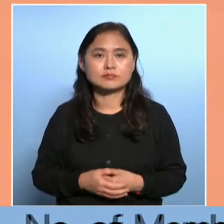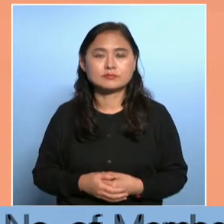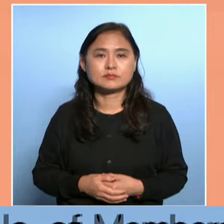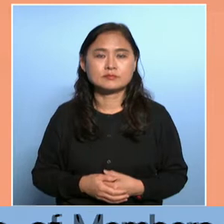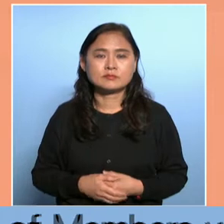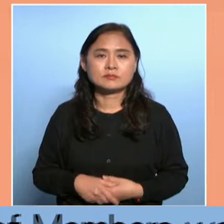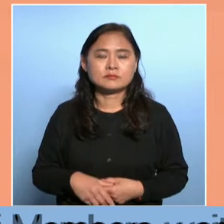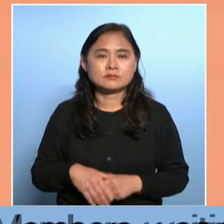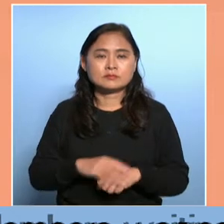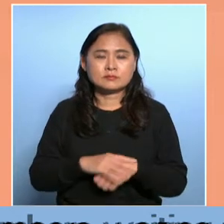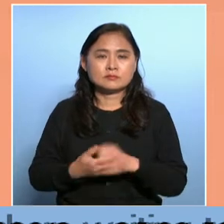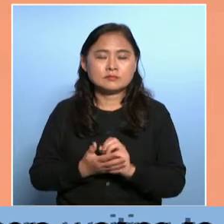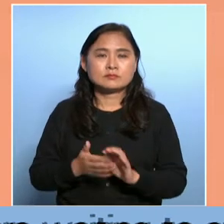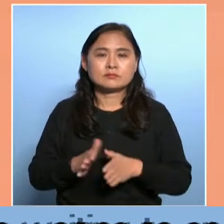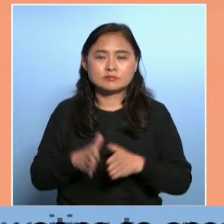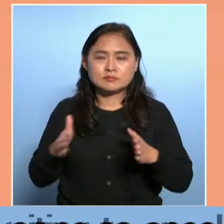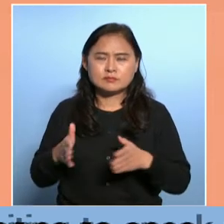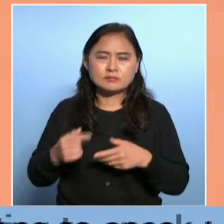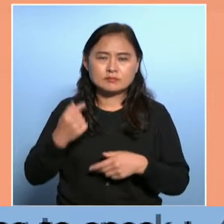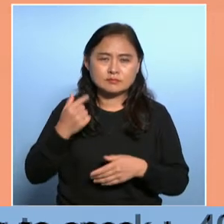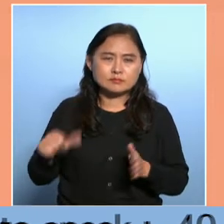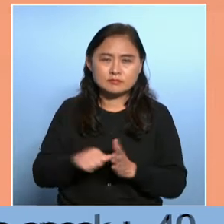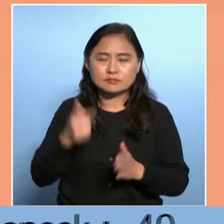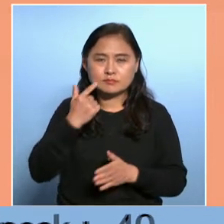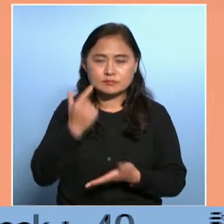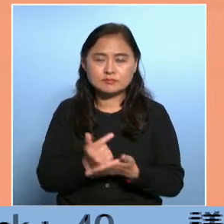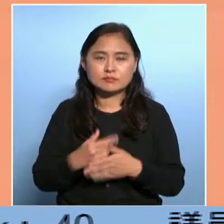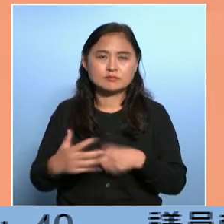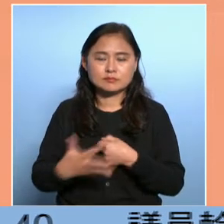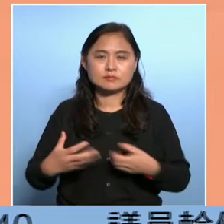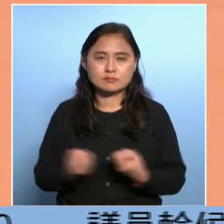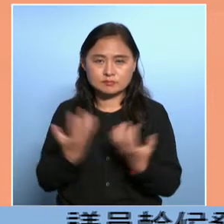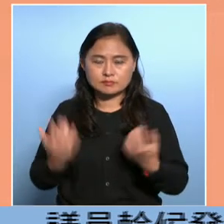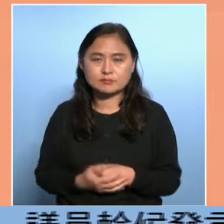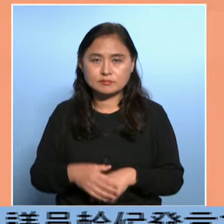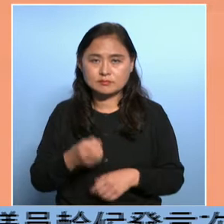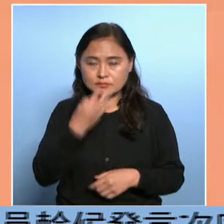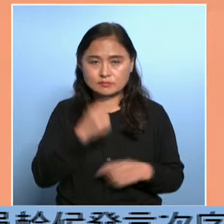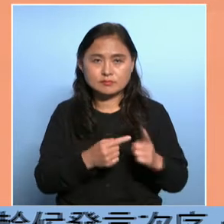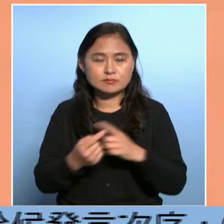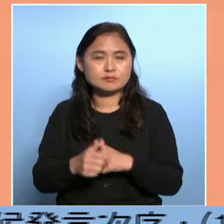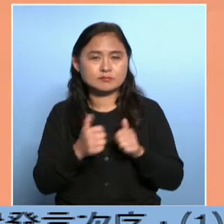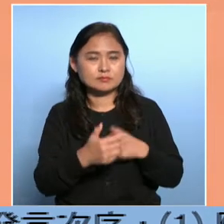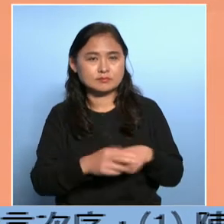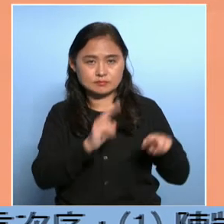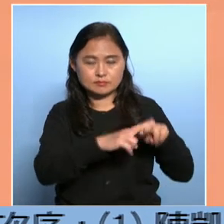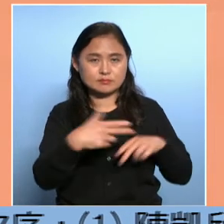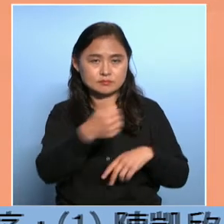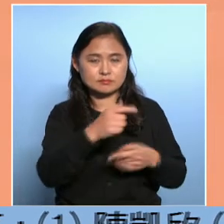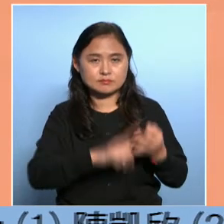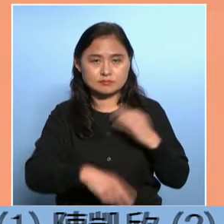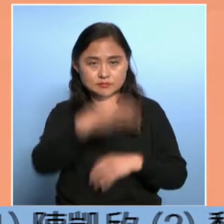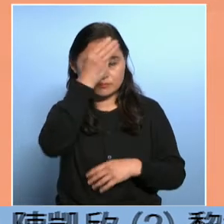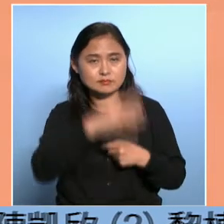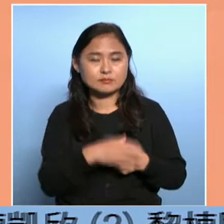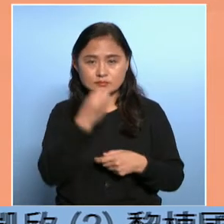epidemic for Hong Kong. Actually, we are in the fifth wave, which is the most severe wave of the epidemic,